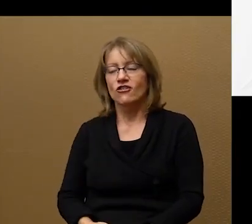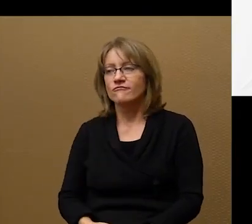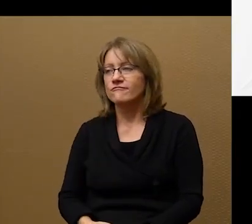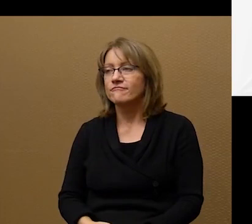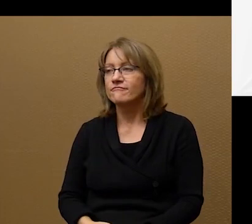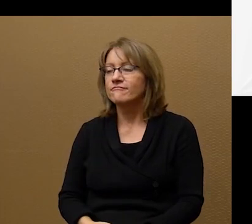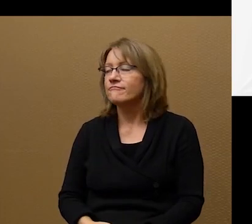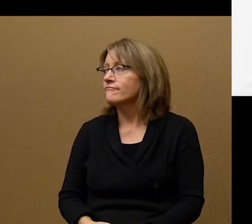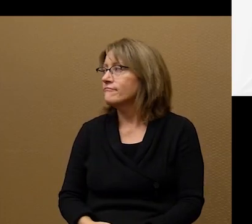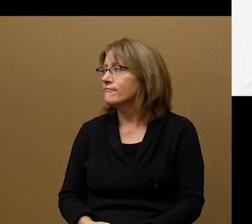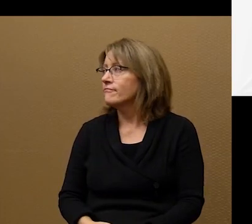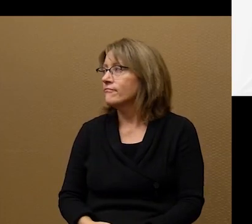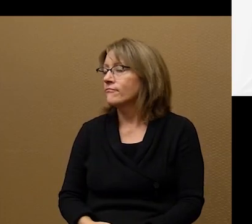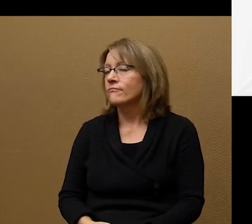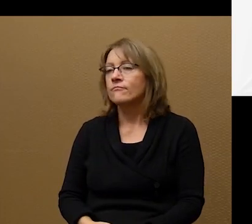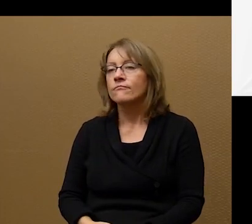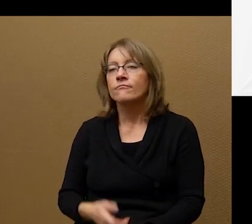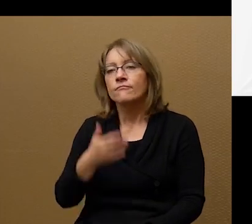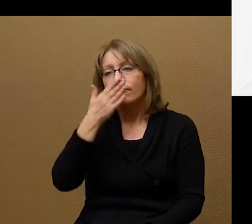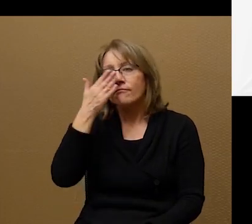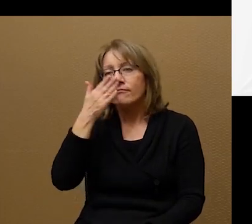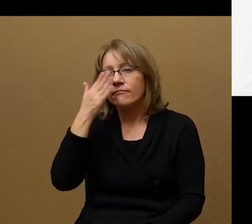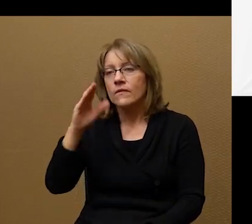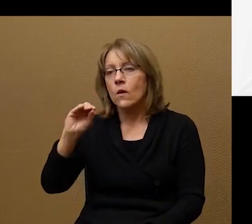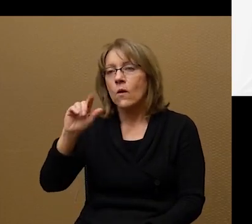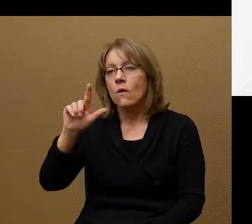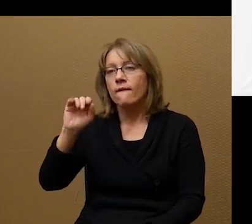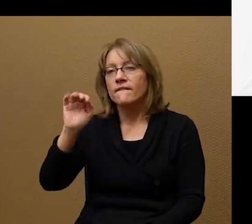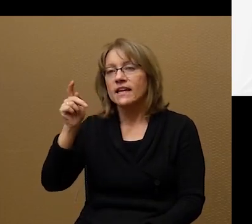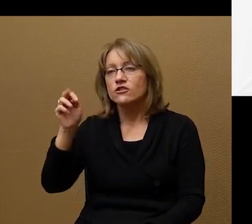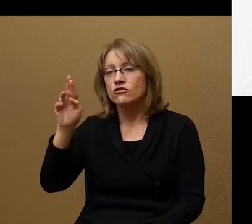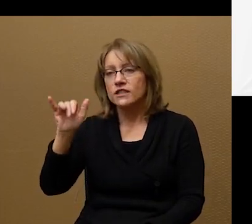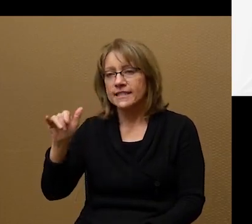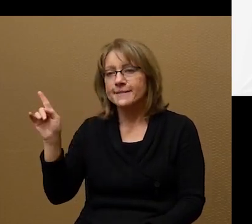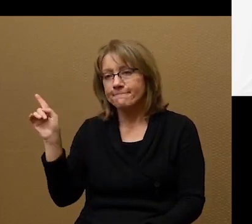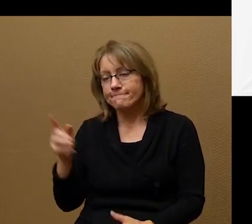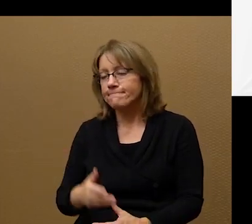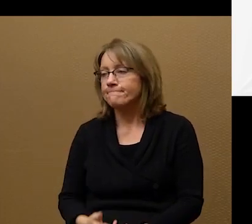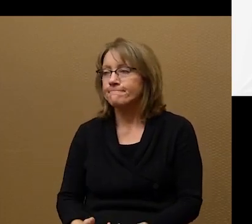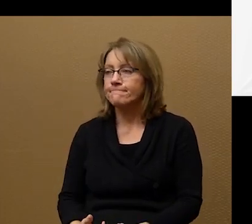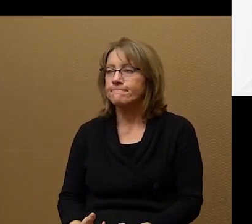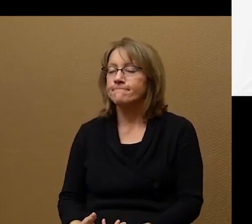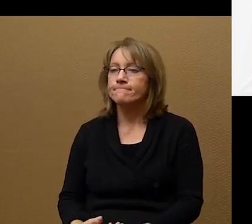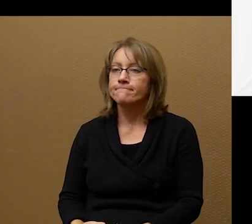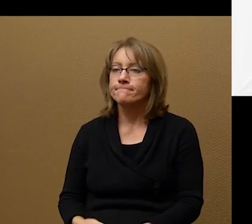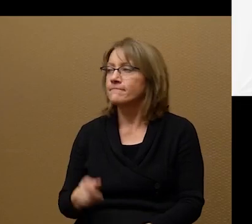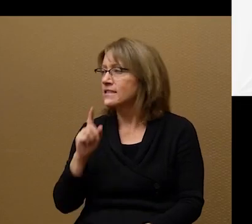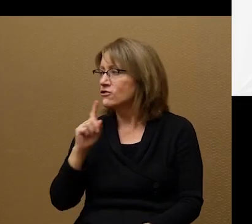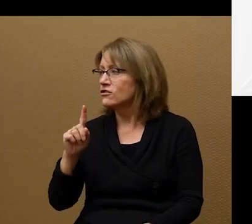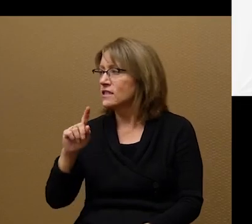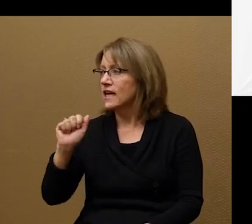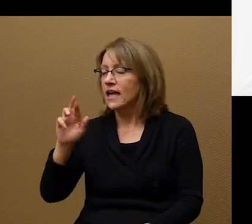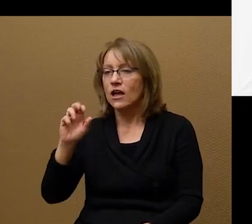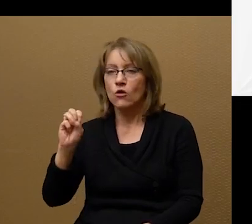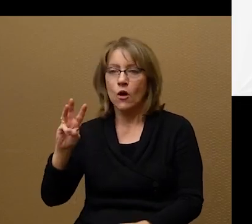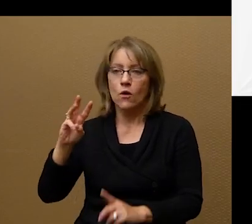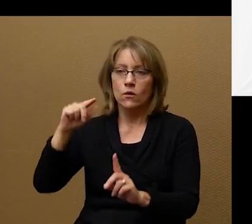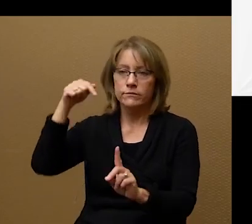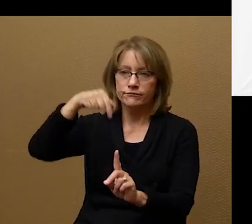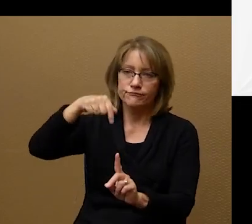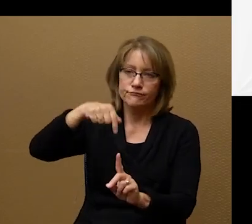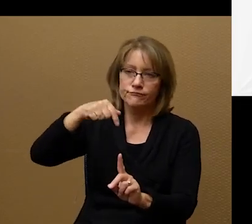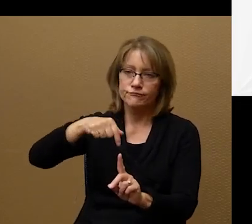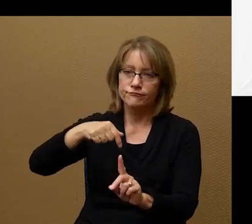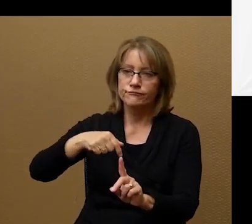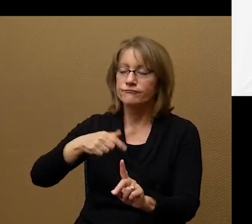So olfactory is our sense of smell. There's an arrow, you cannot see it, to the sense of smell.